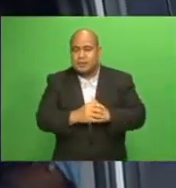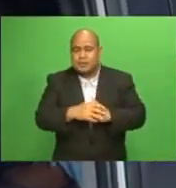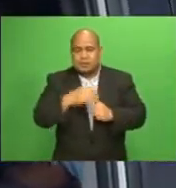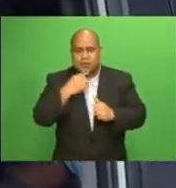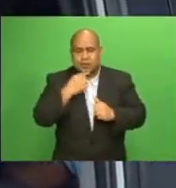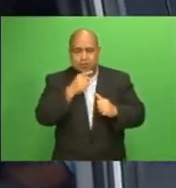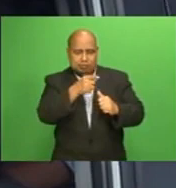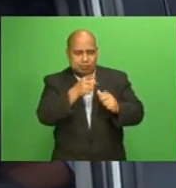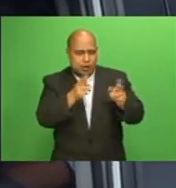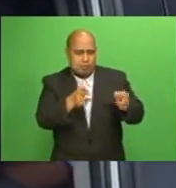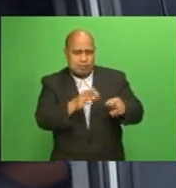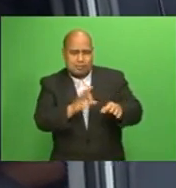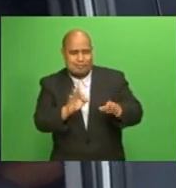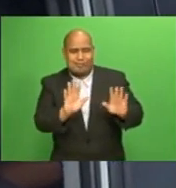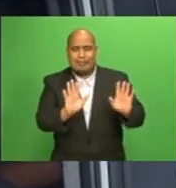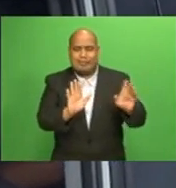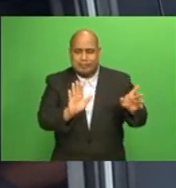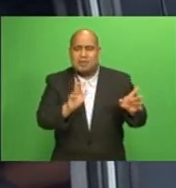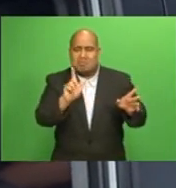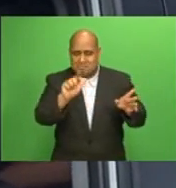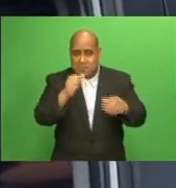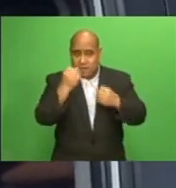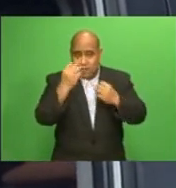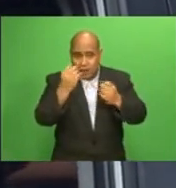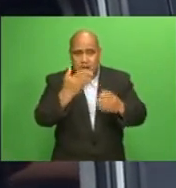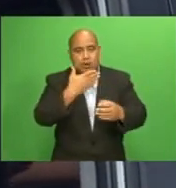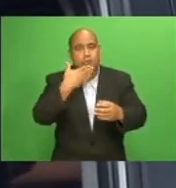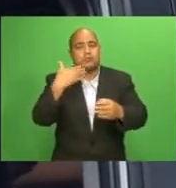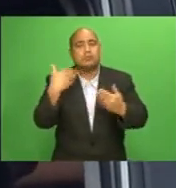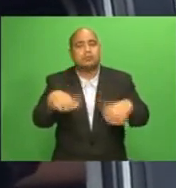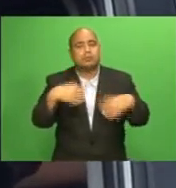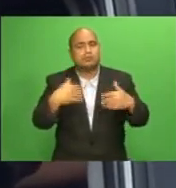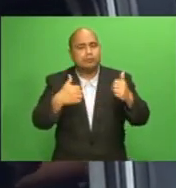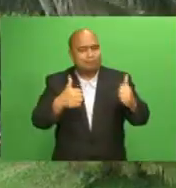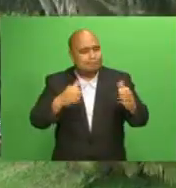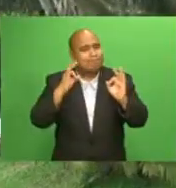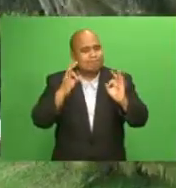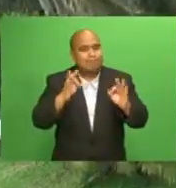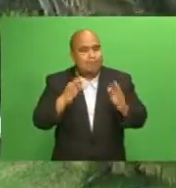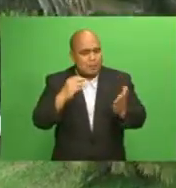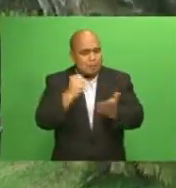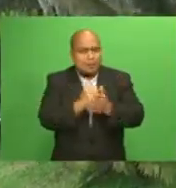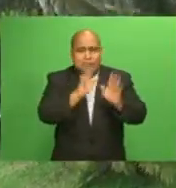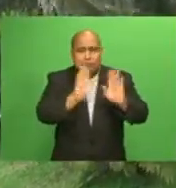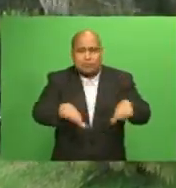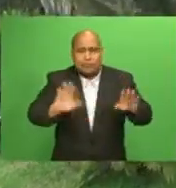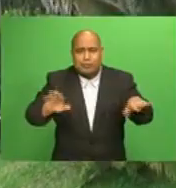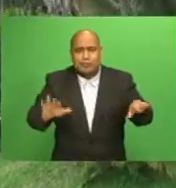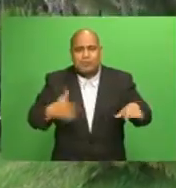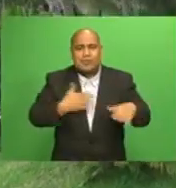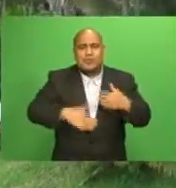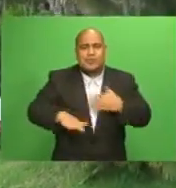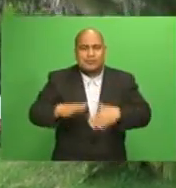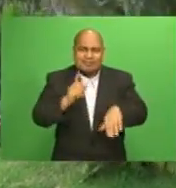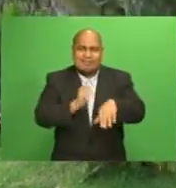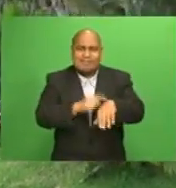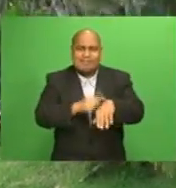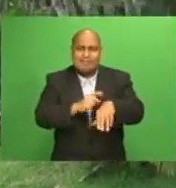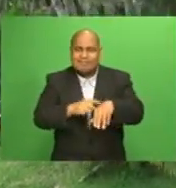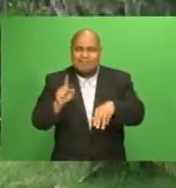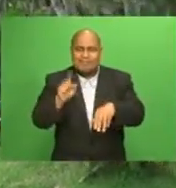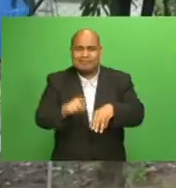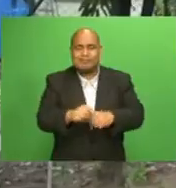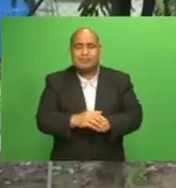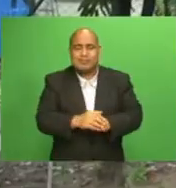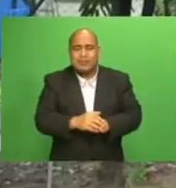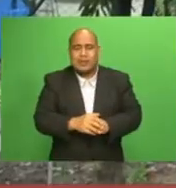interactive to ensure these young ones make up for time lost due to the restriction. We could just see the children's eyes lit up when